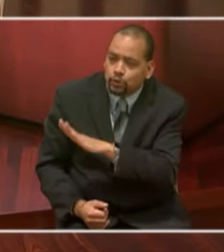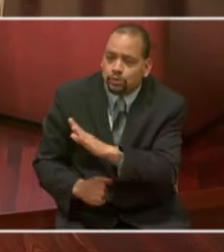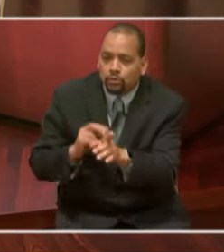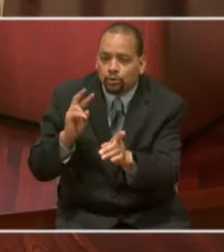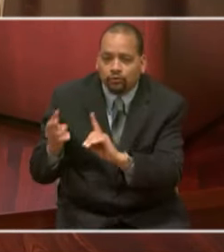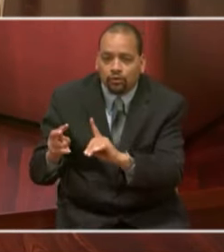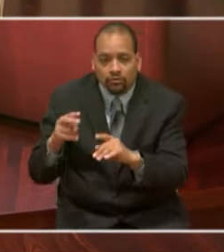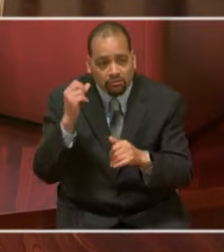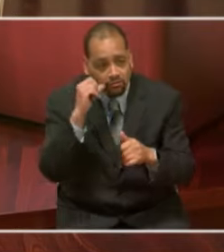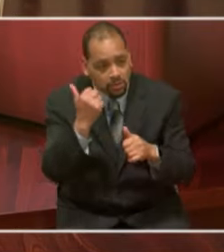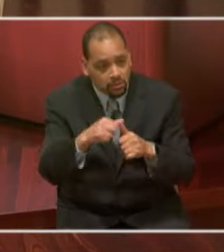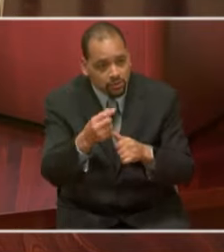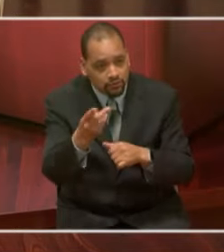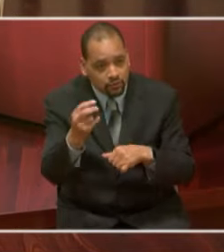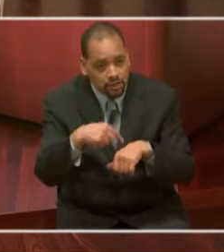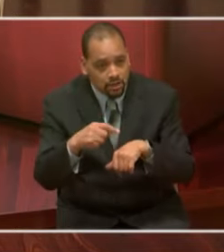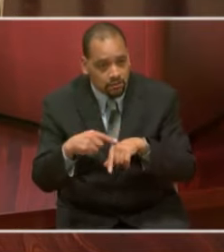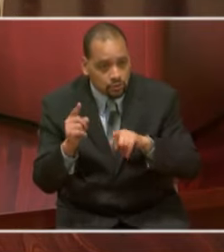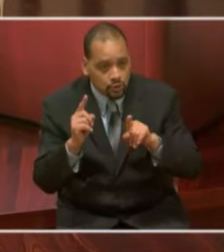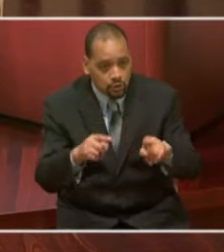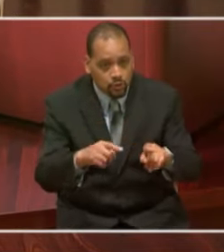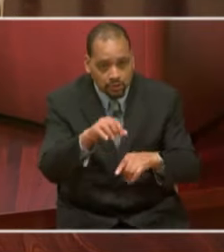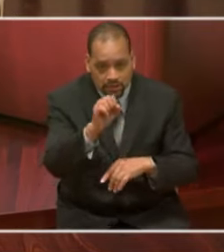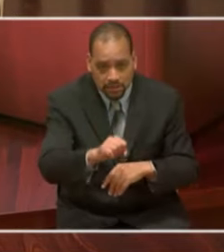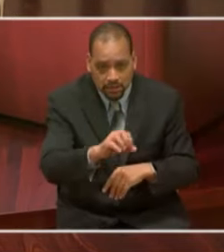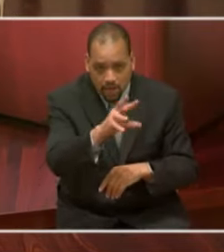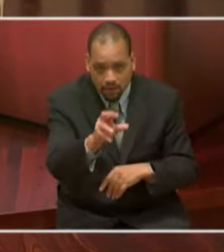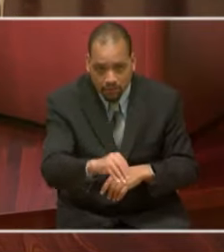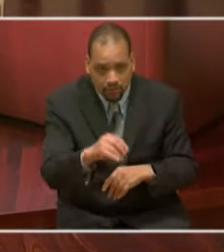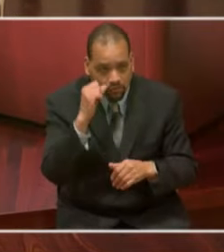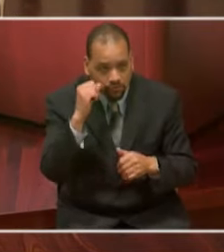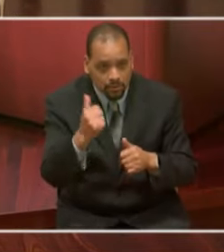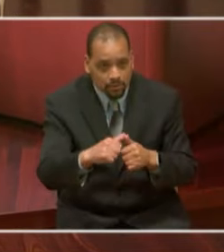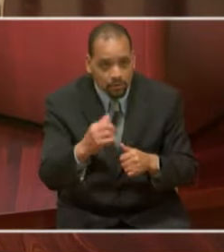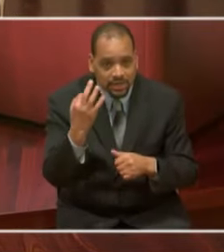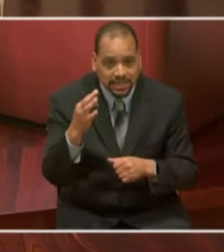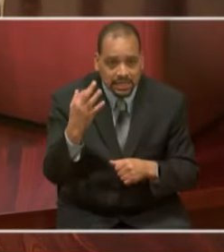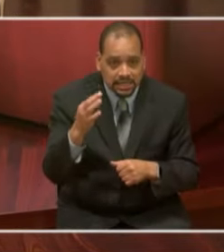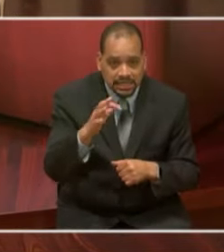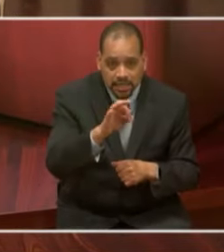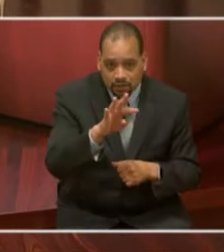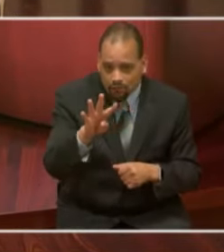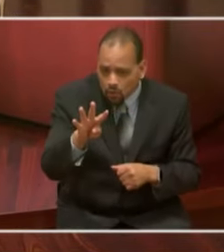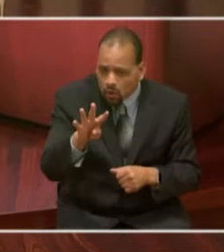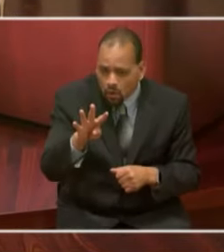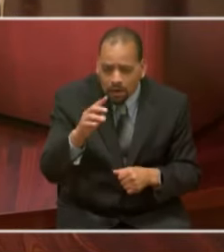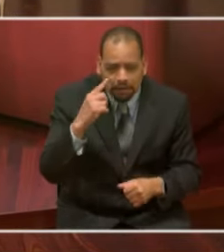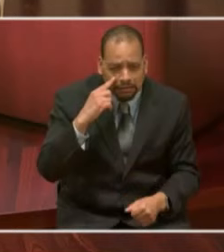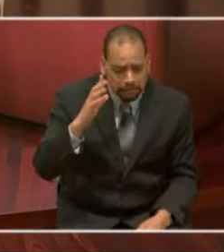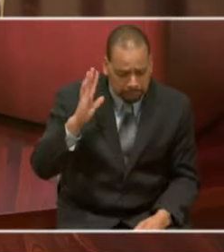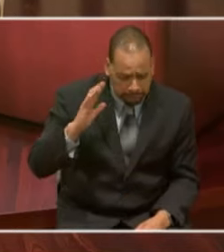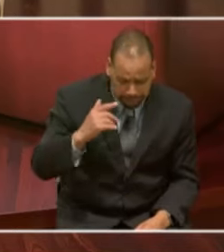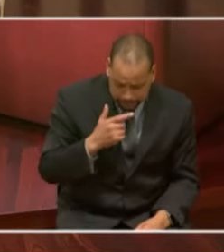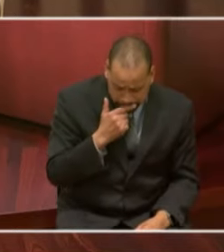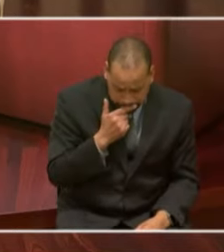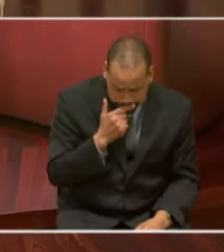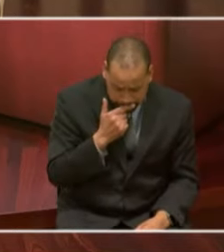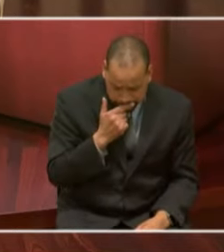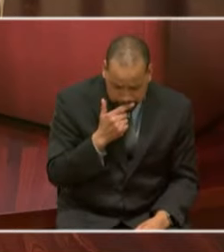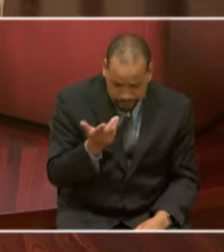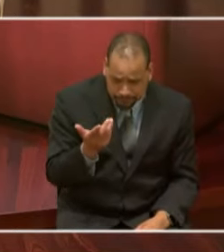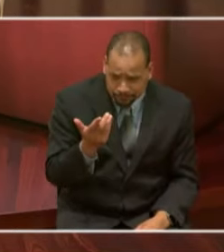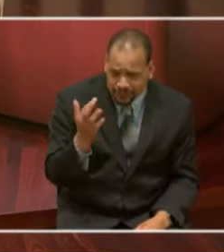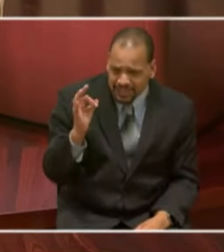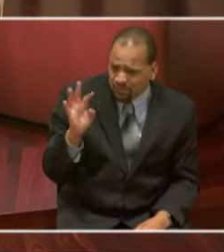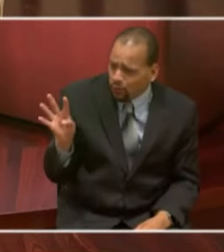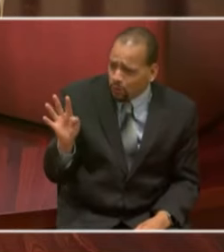Georgia. We couldn't say anything. We all stood together and started singing, "We Shall